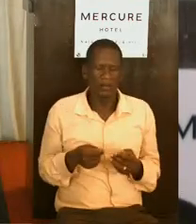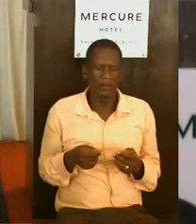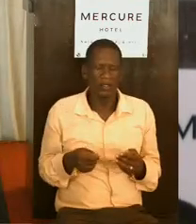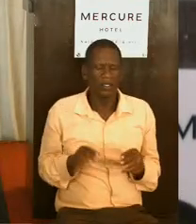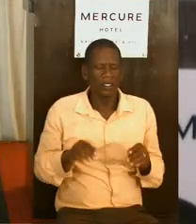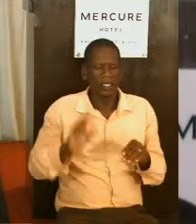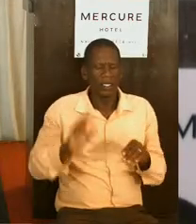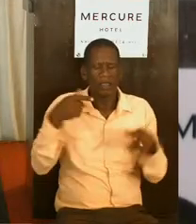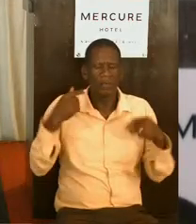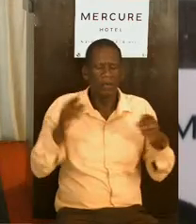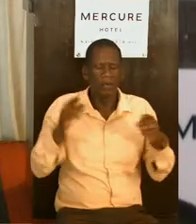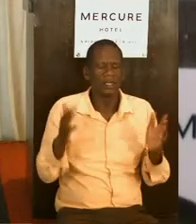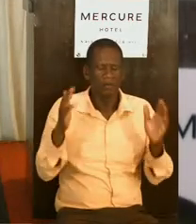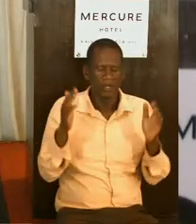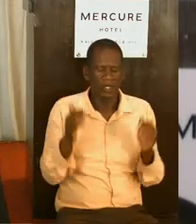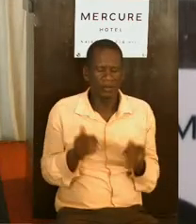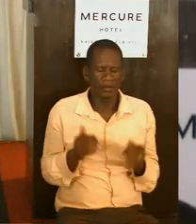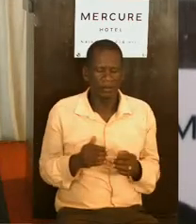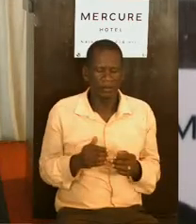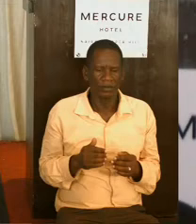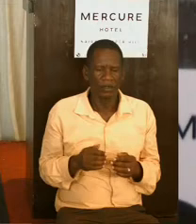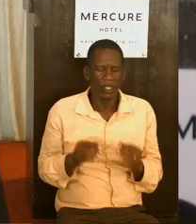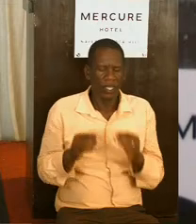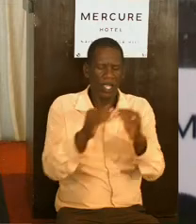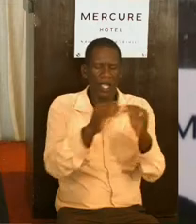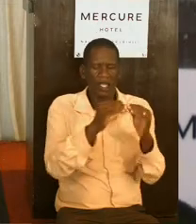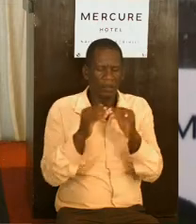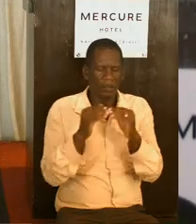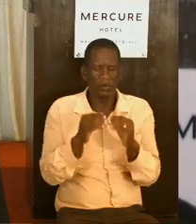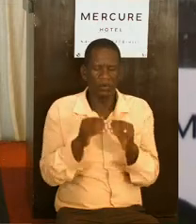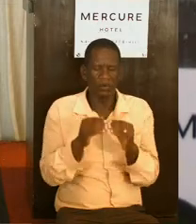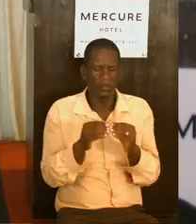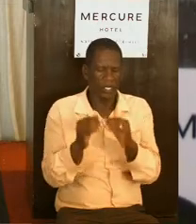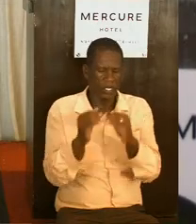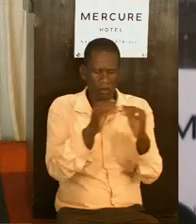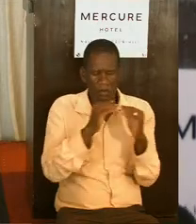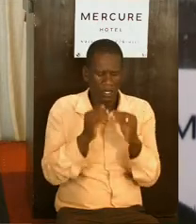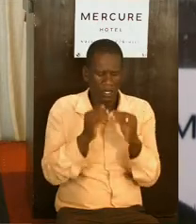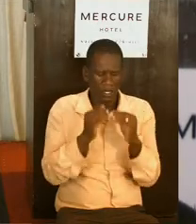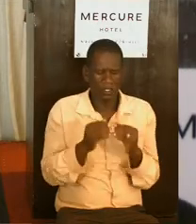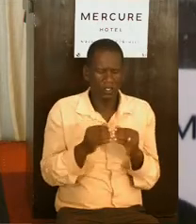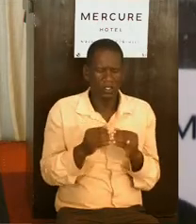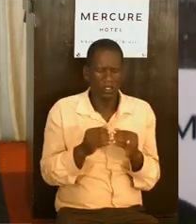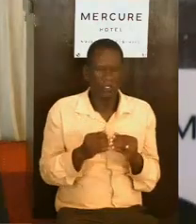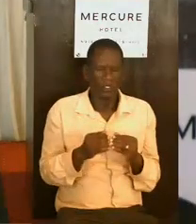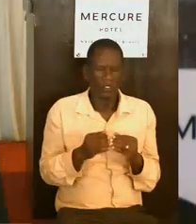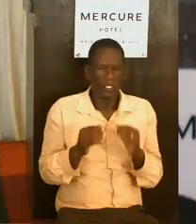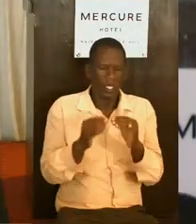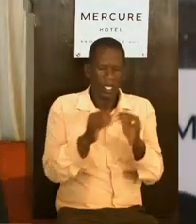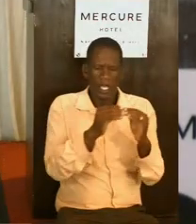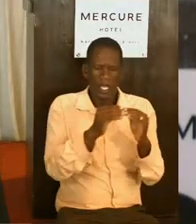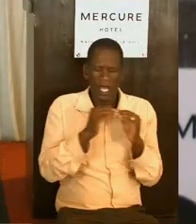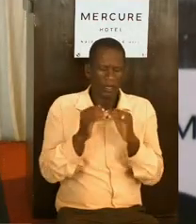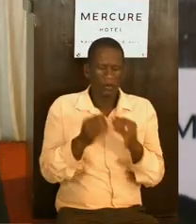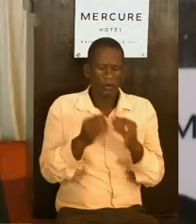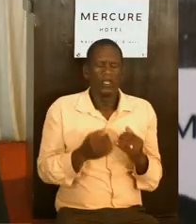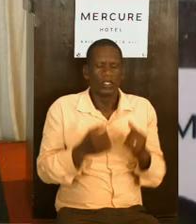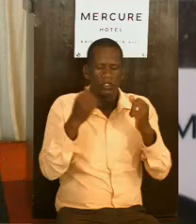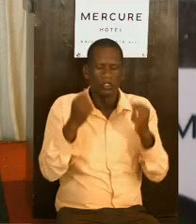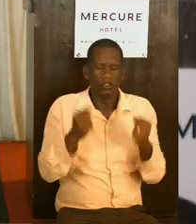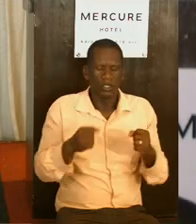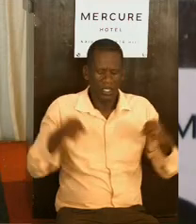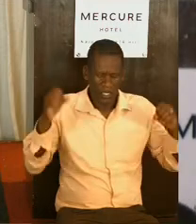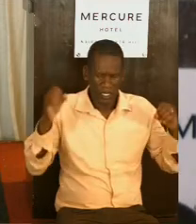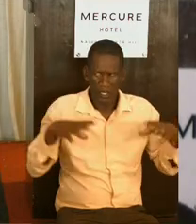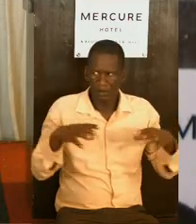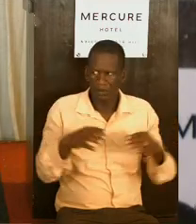celebrating a very Democratic robust very um elaborate